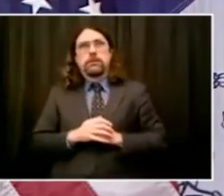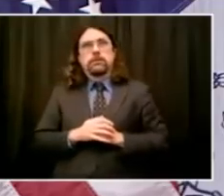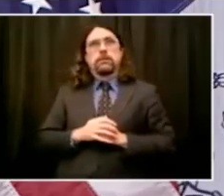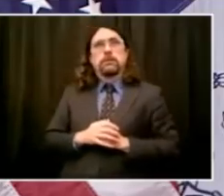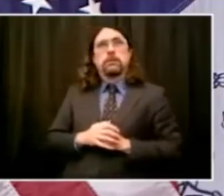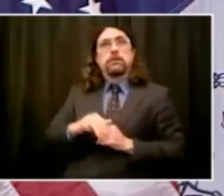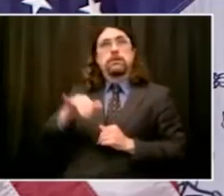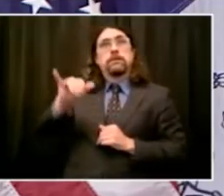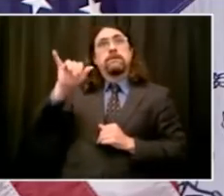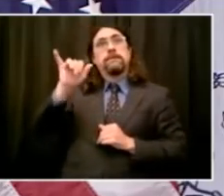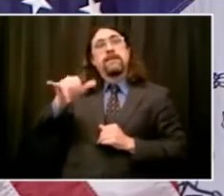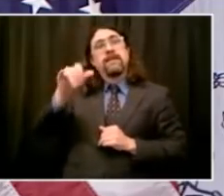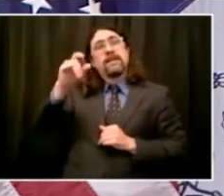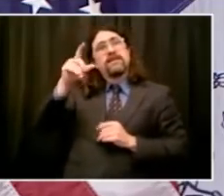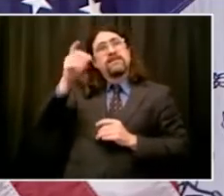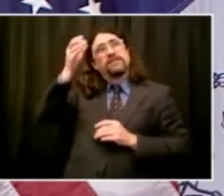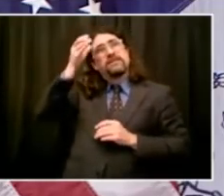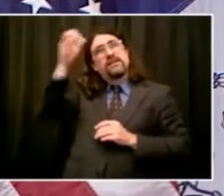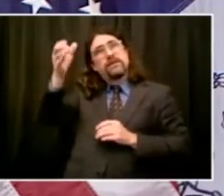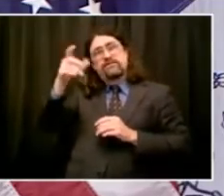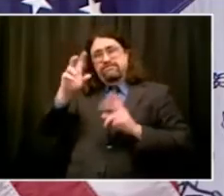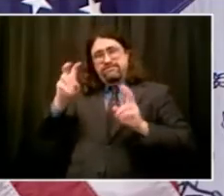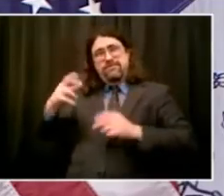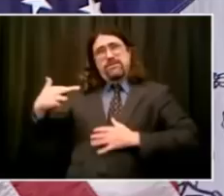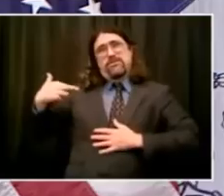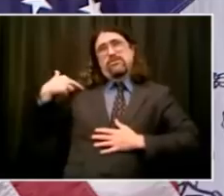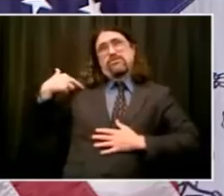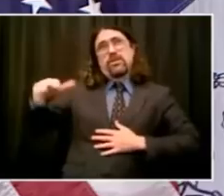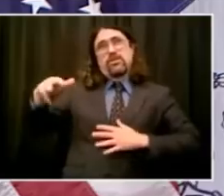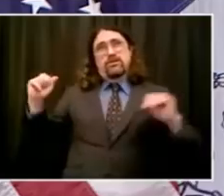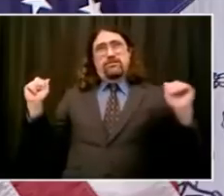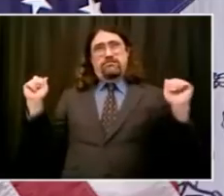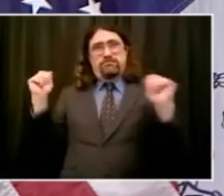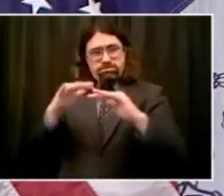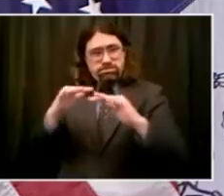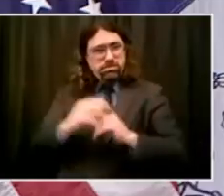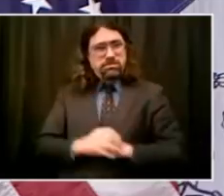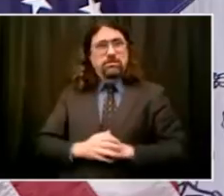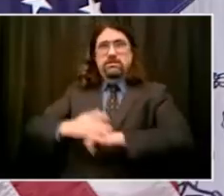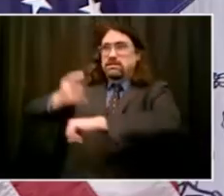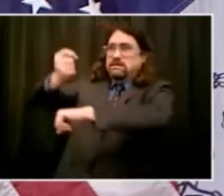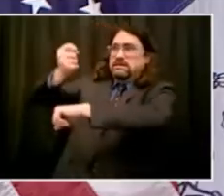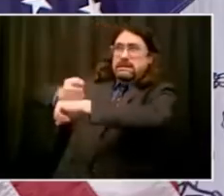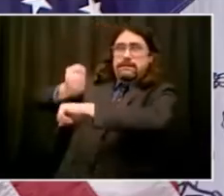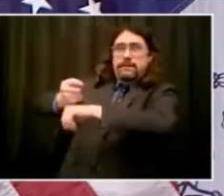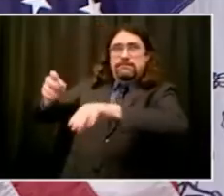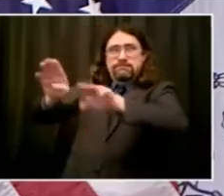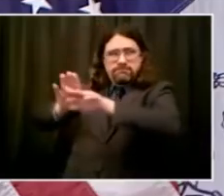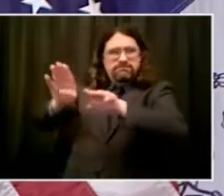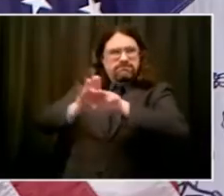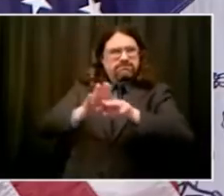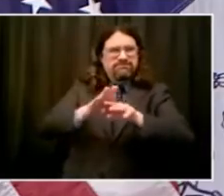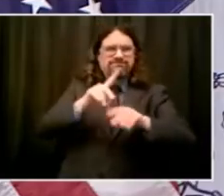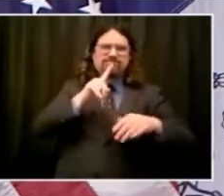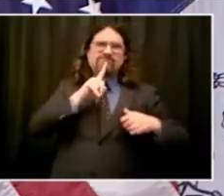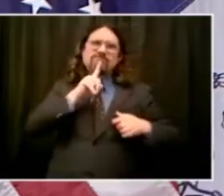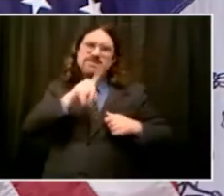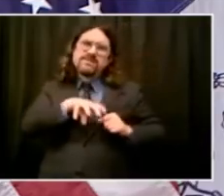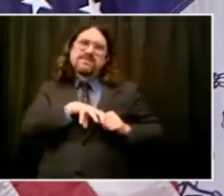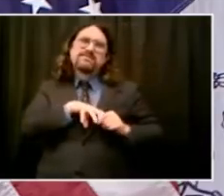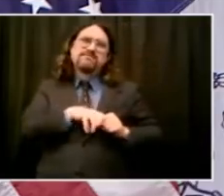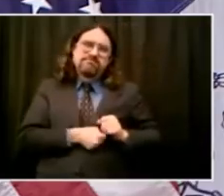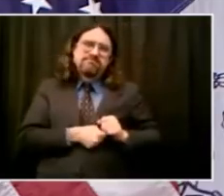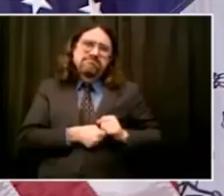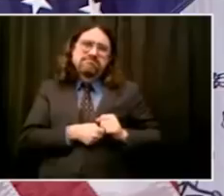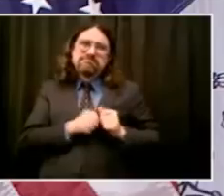handled differently. And it's been true of all the religious schools. They've shut down. So if a very, very few are doing